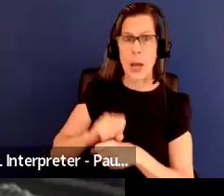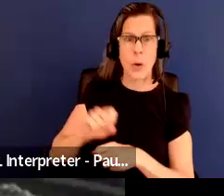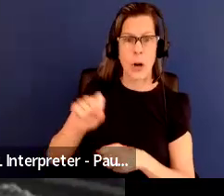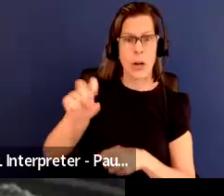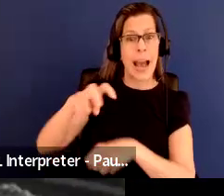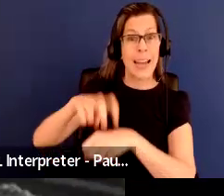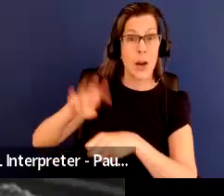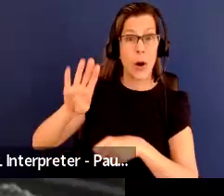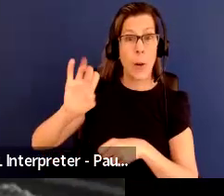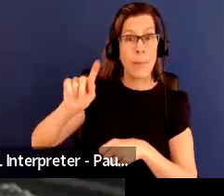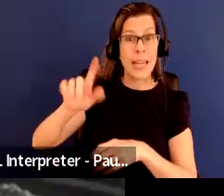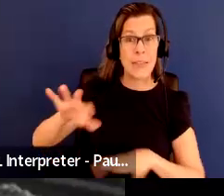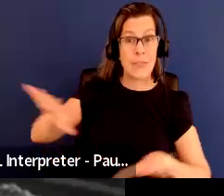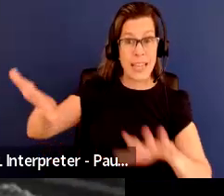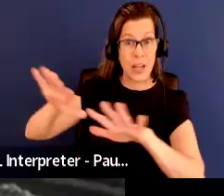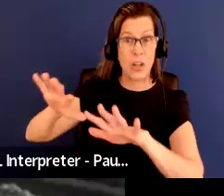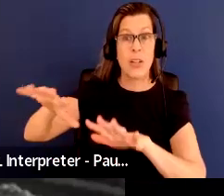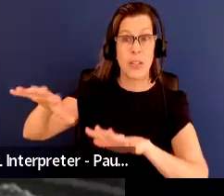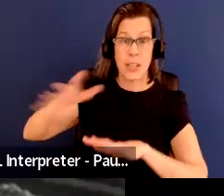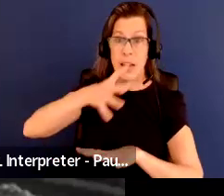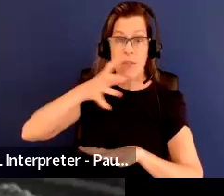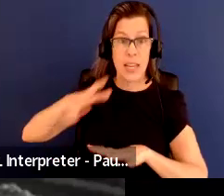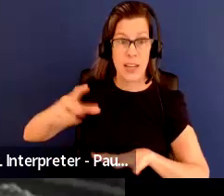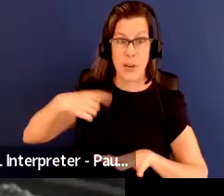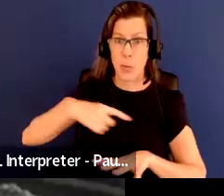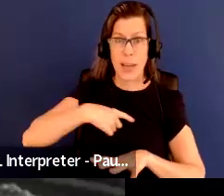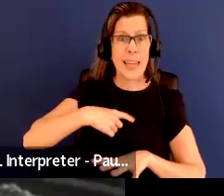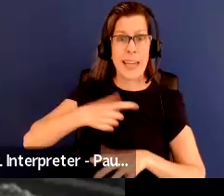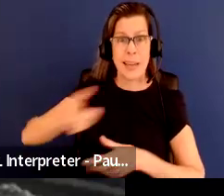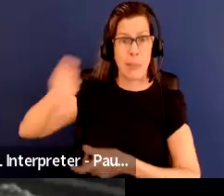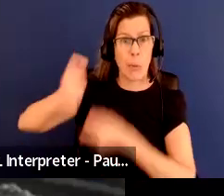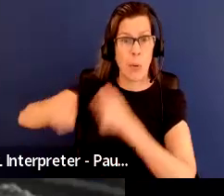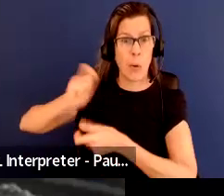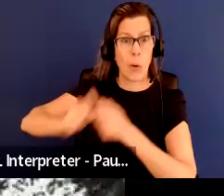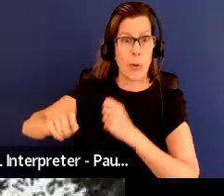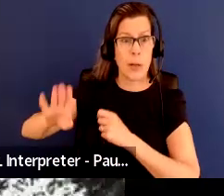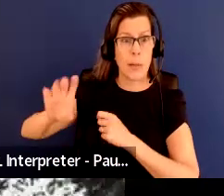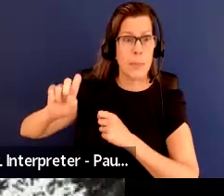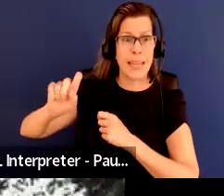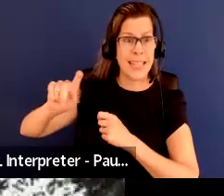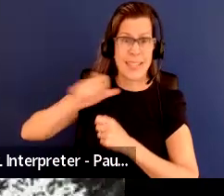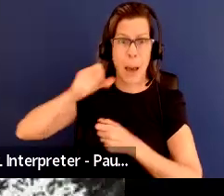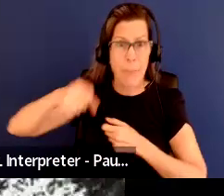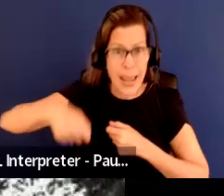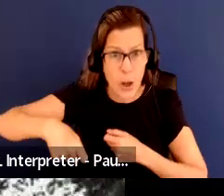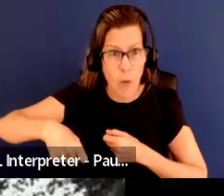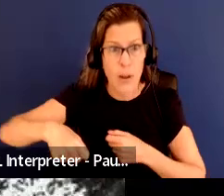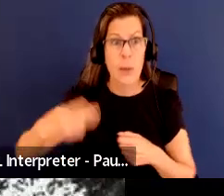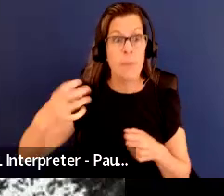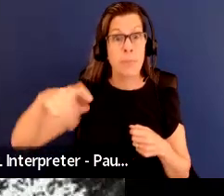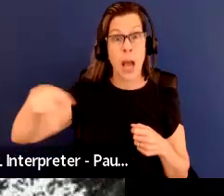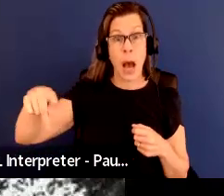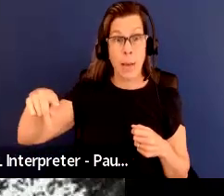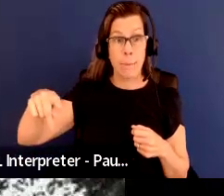Idaho. And we hoed beets. We didn't cut by bending over. And then the hop harvest